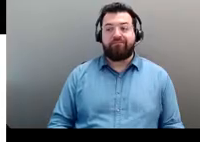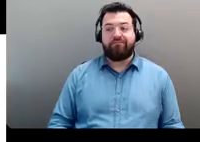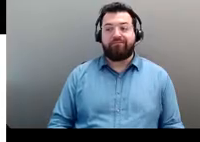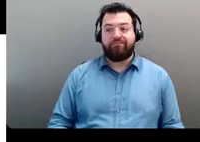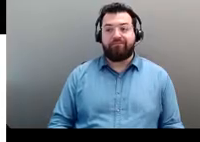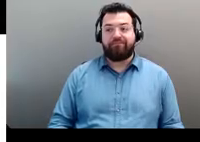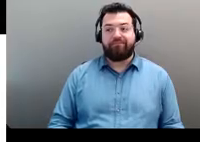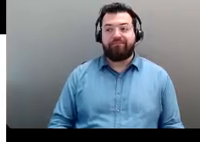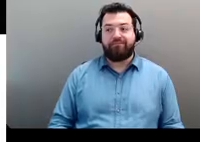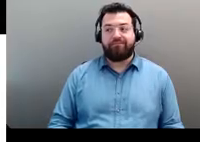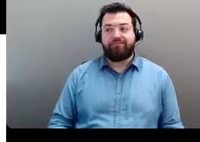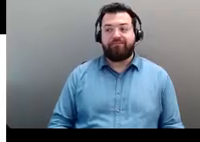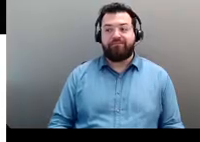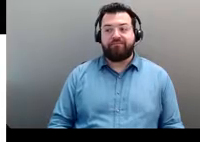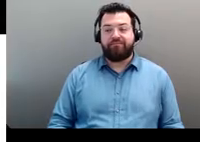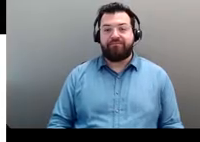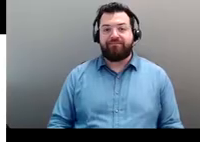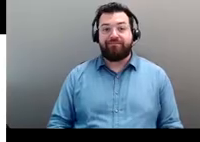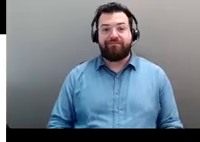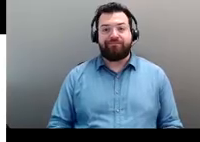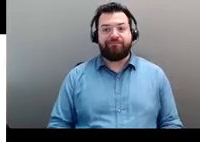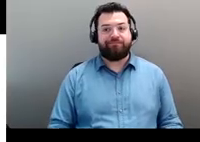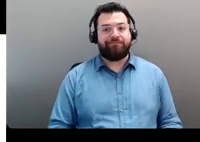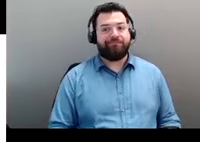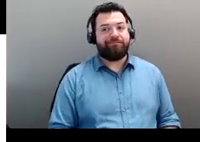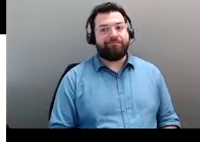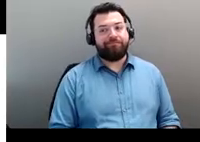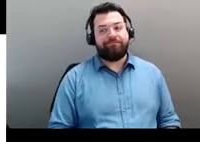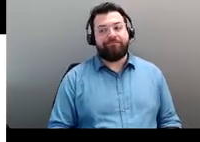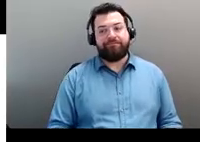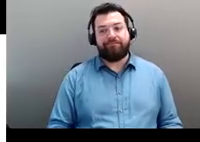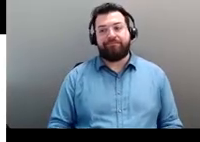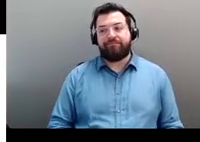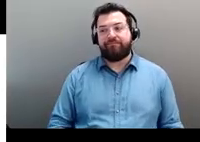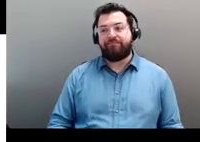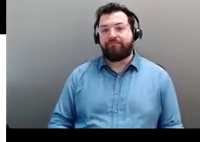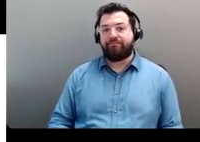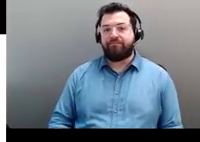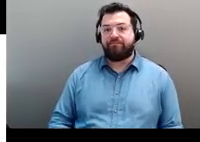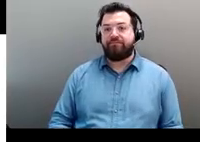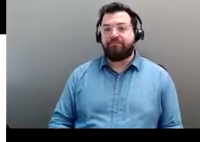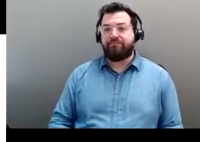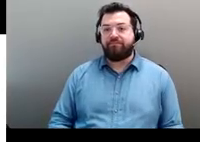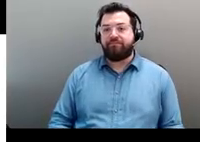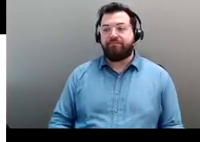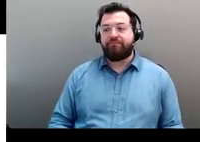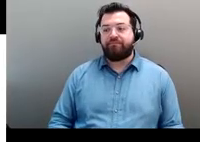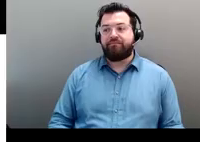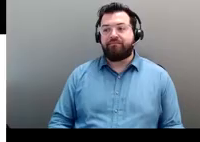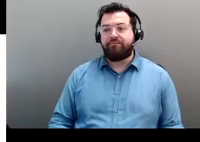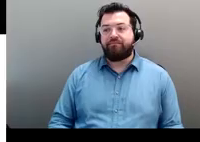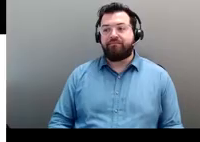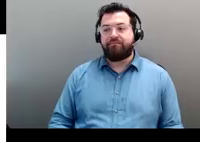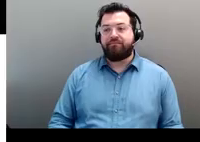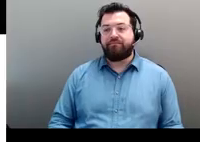profits, our safety will not be the top priority. We urgently need research on how to prevent these new